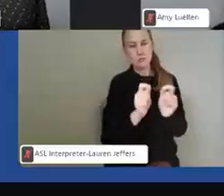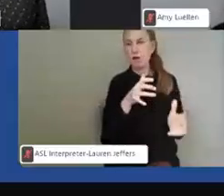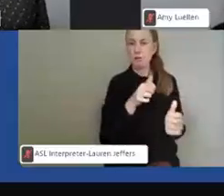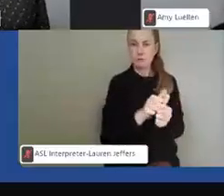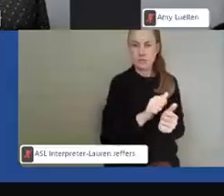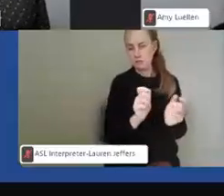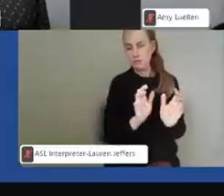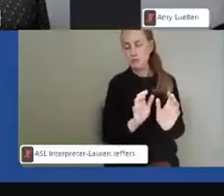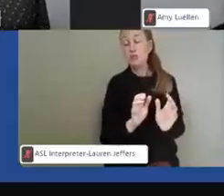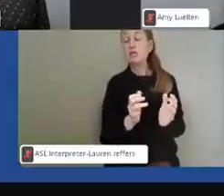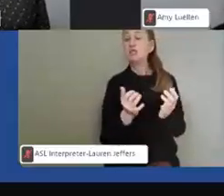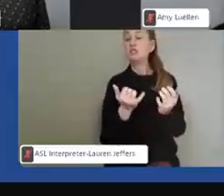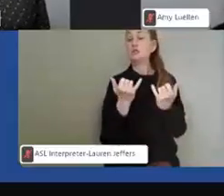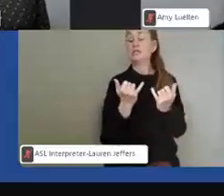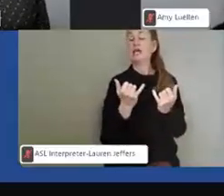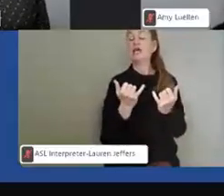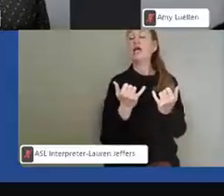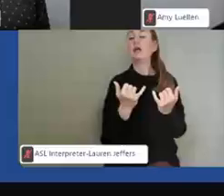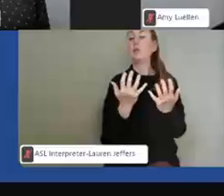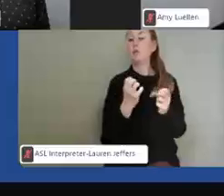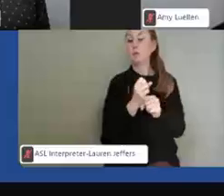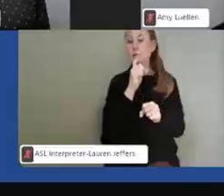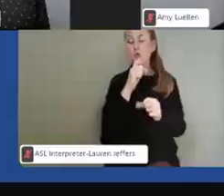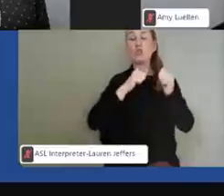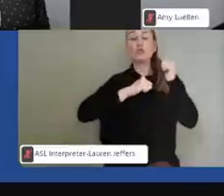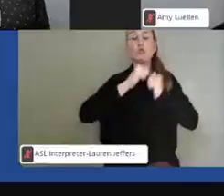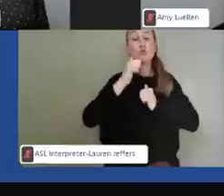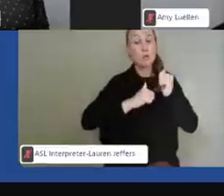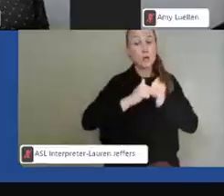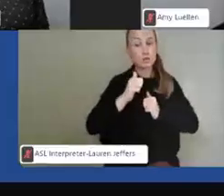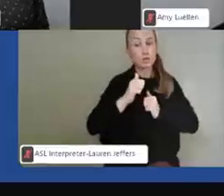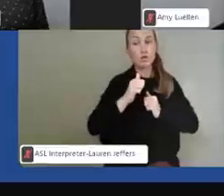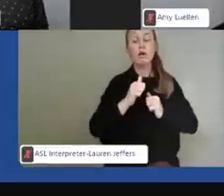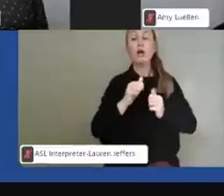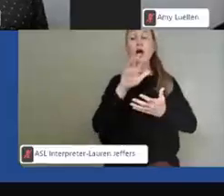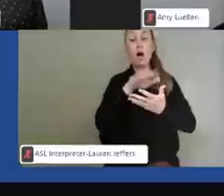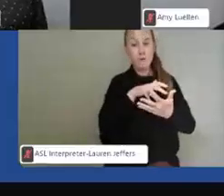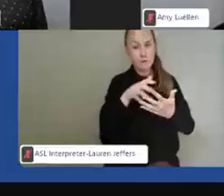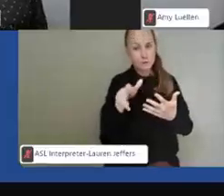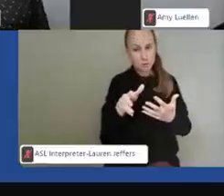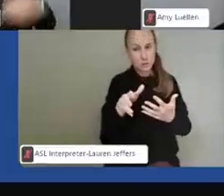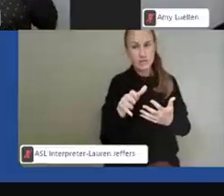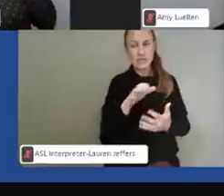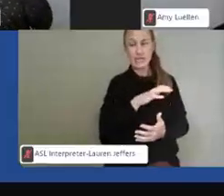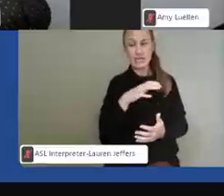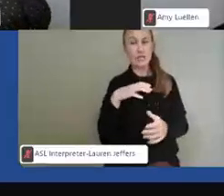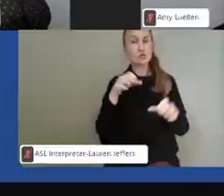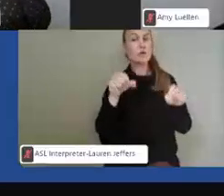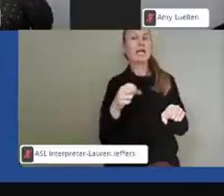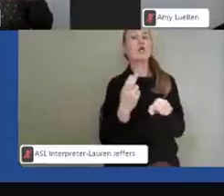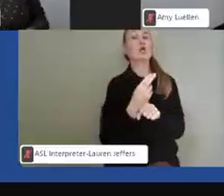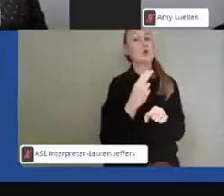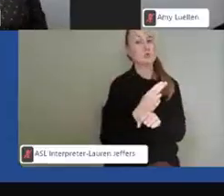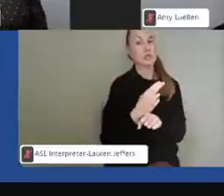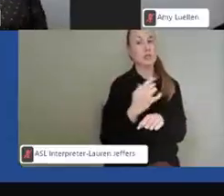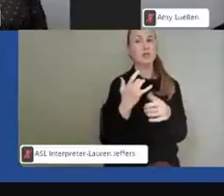updated. But what we wanted to do is to make sure that this structure of a reporting mechanism is something that the council would be able to use. What